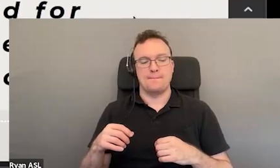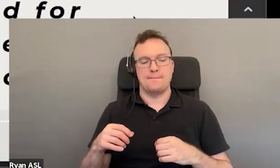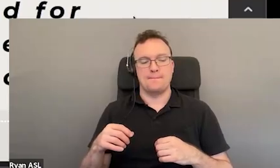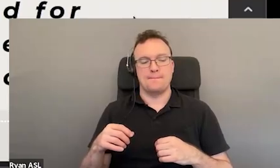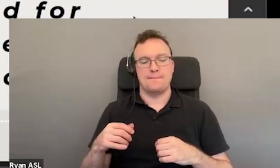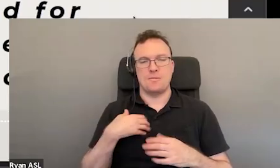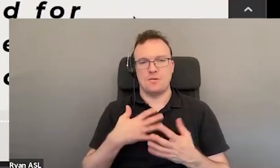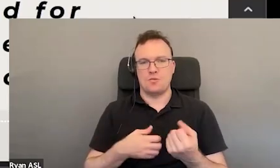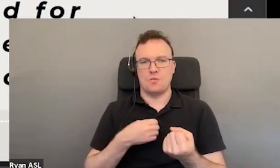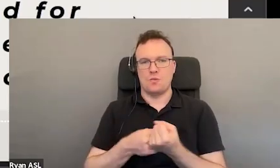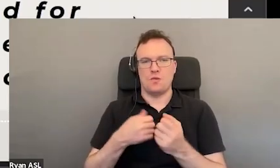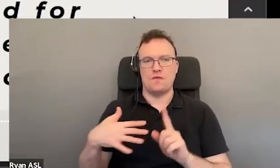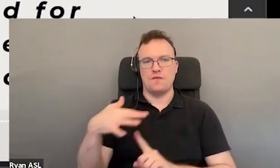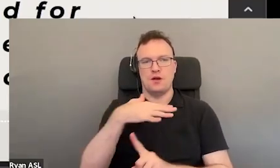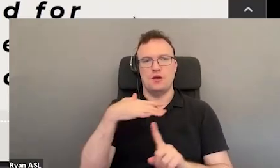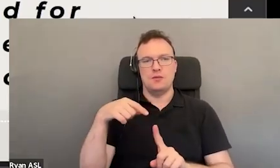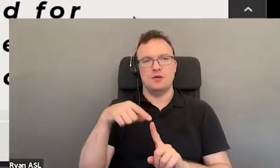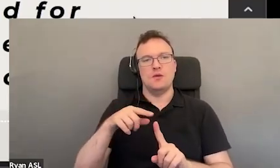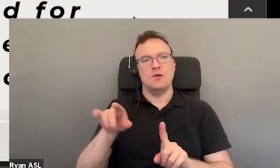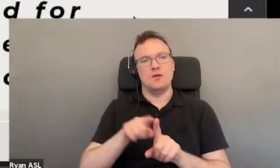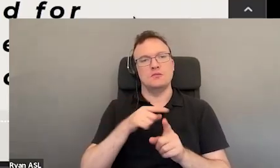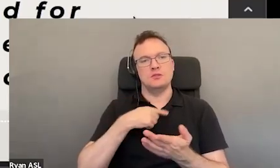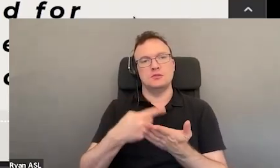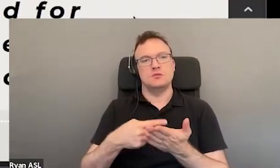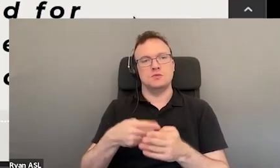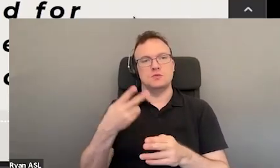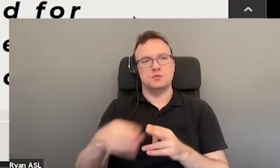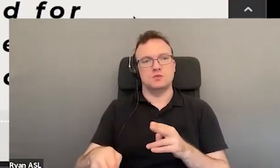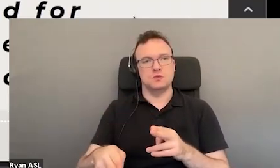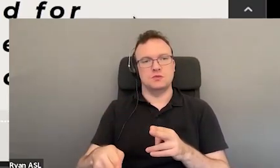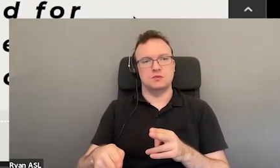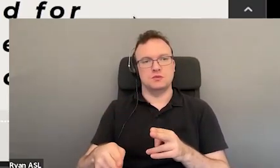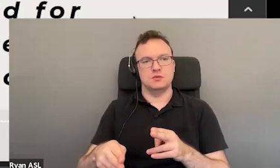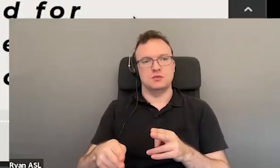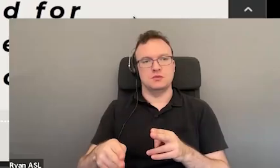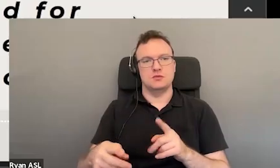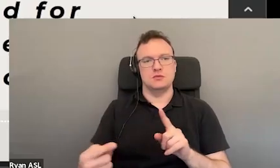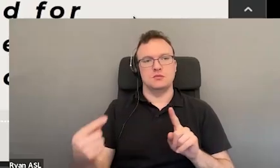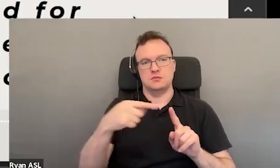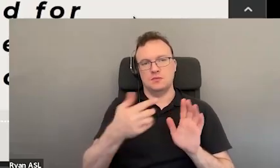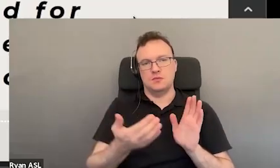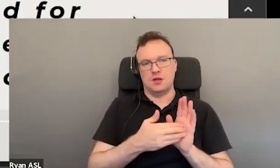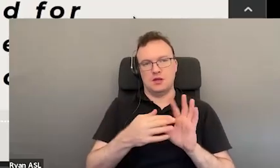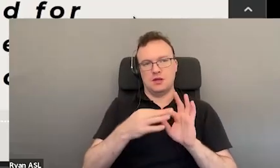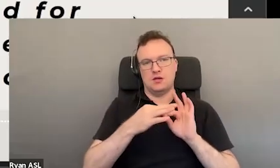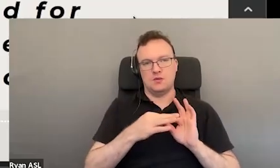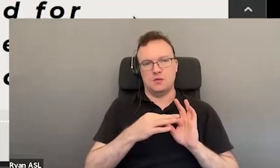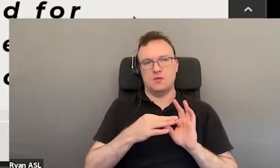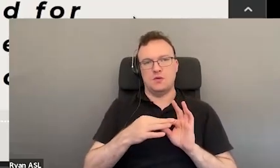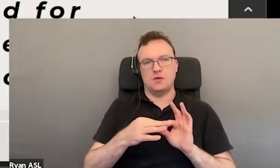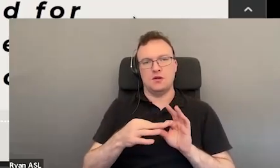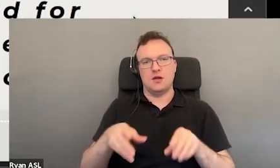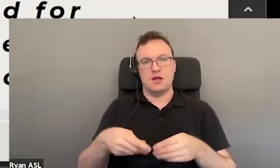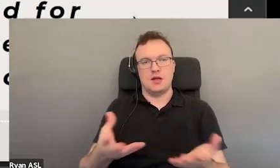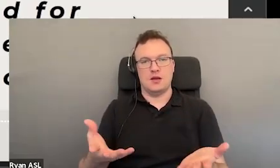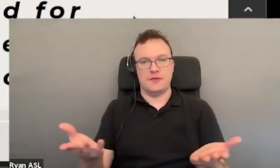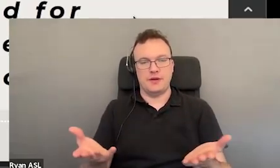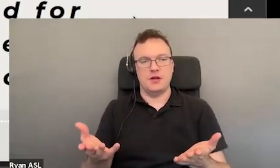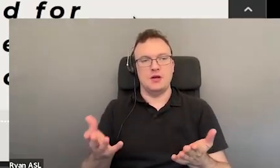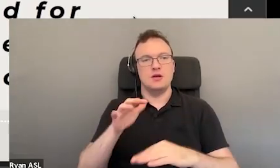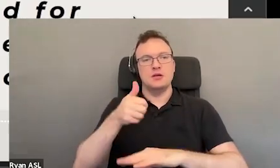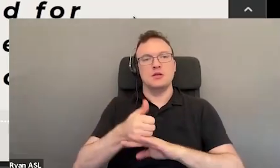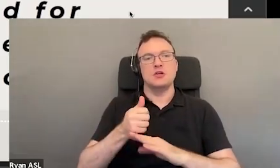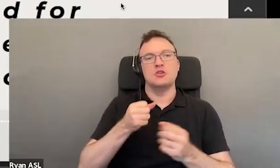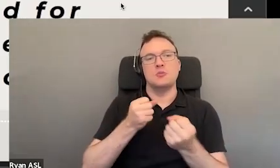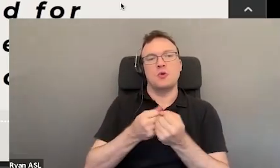having a supportive environment, and then I'll speak briefly just now and refer you back to our handout here. Creating a supportive